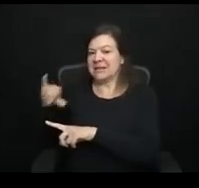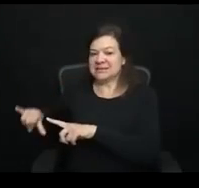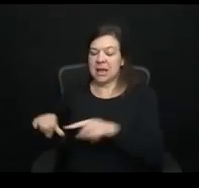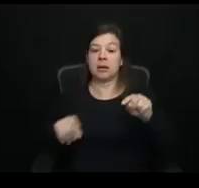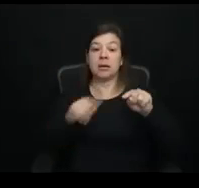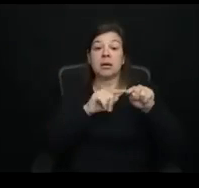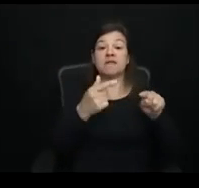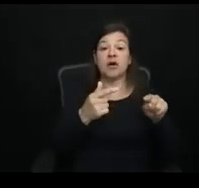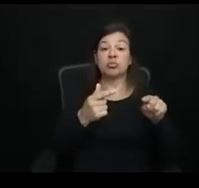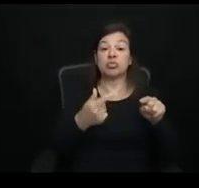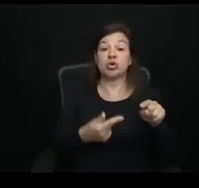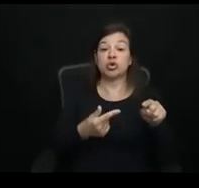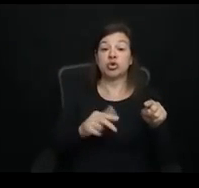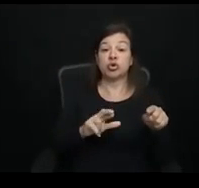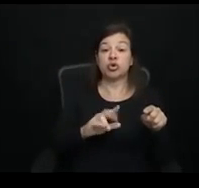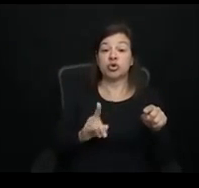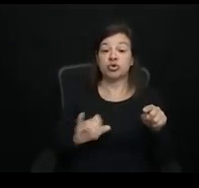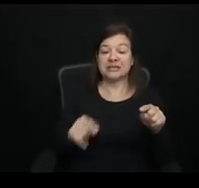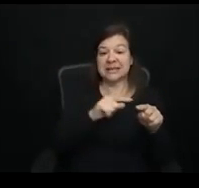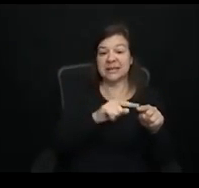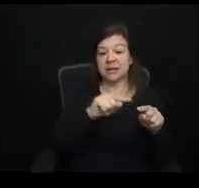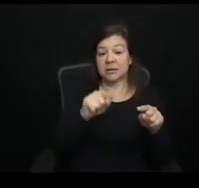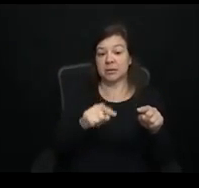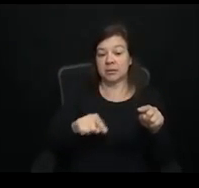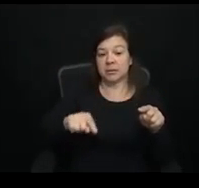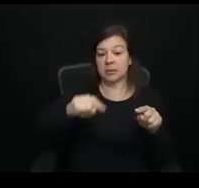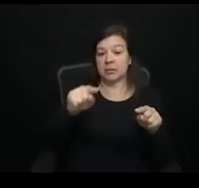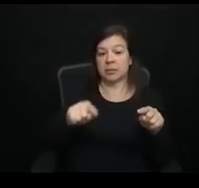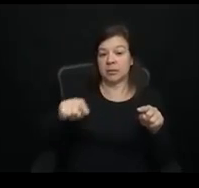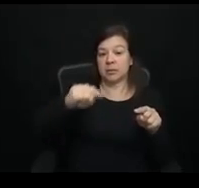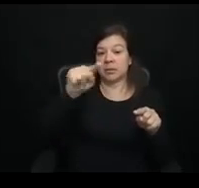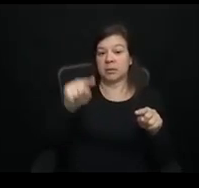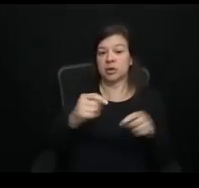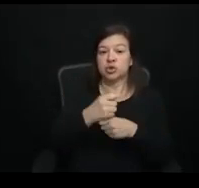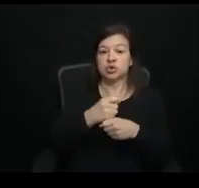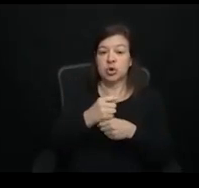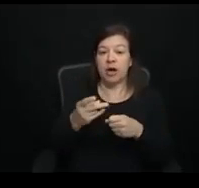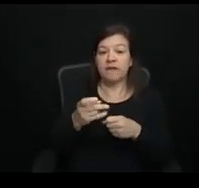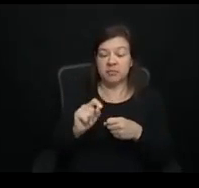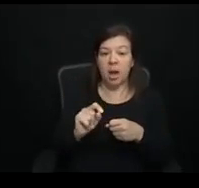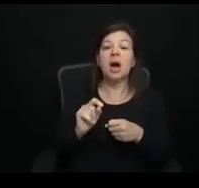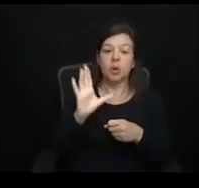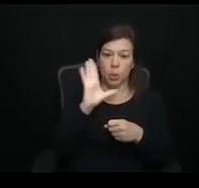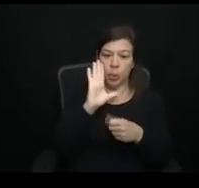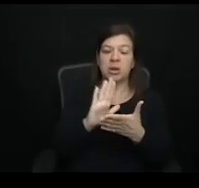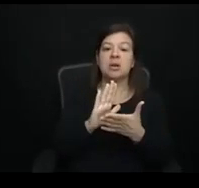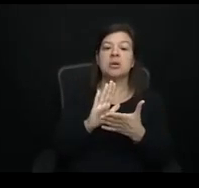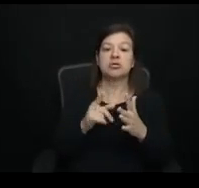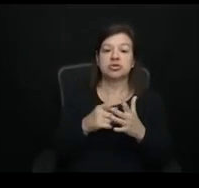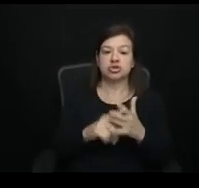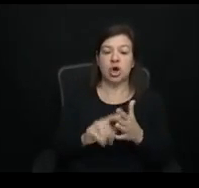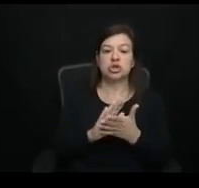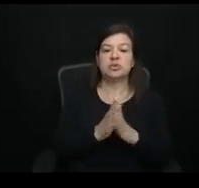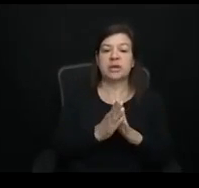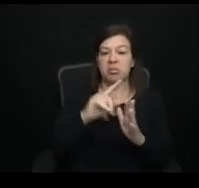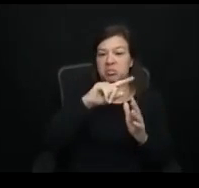Grizzly across, from Grizzly right there back across to Coffee Pot, it'll grow in the next couple to 3 shifts. I would say